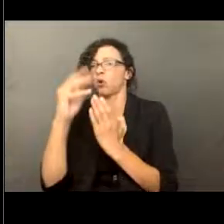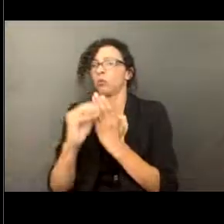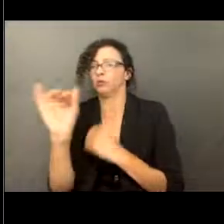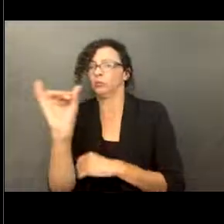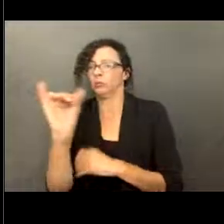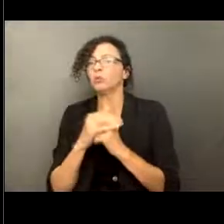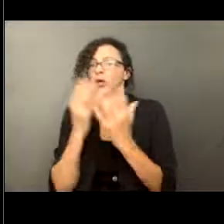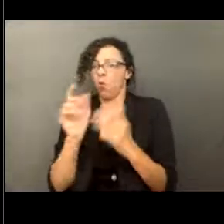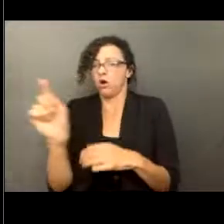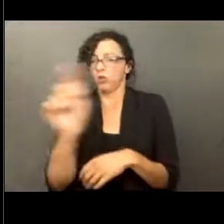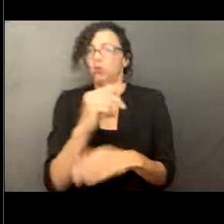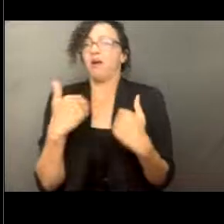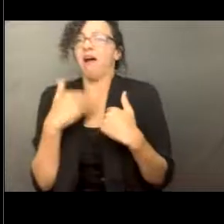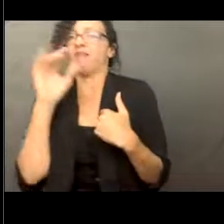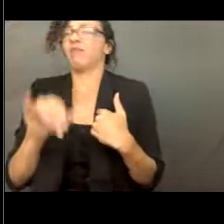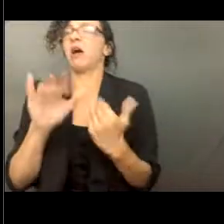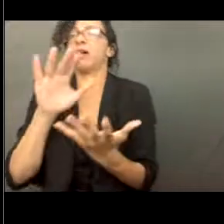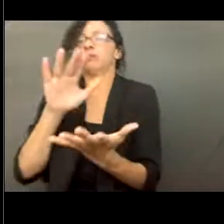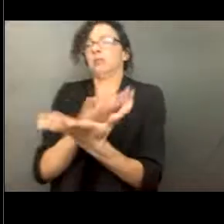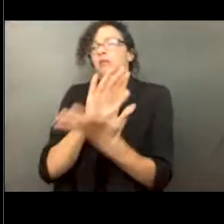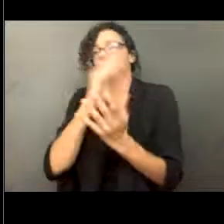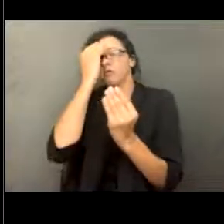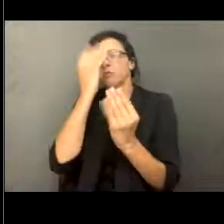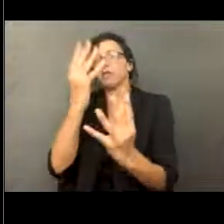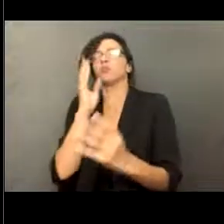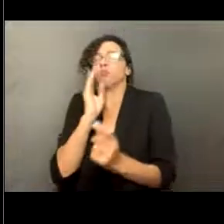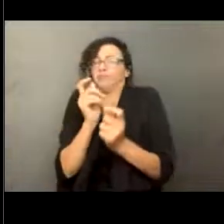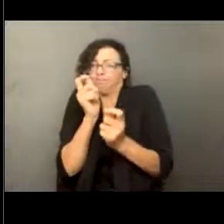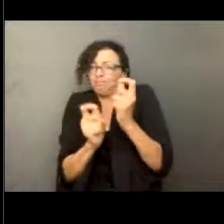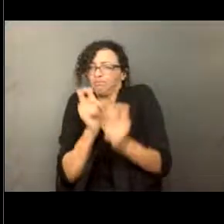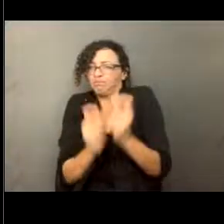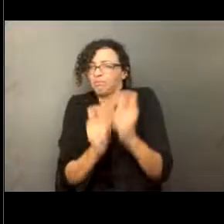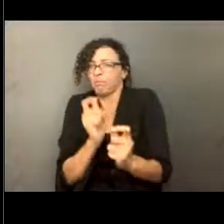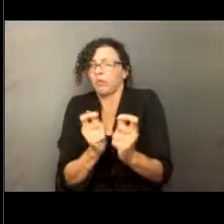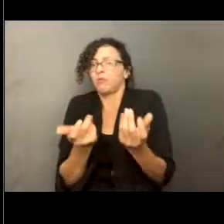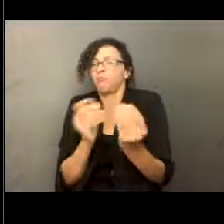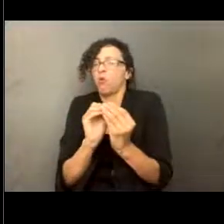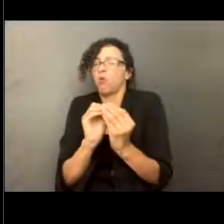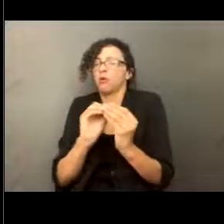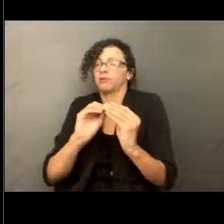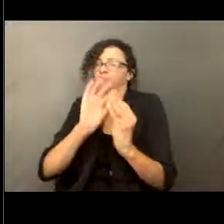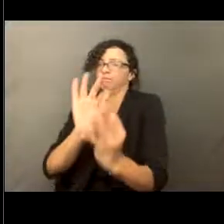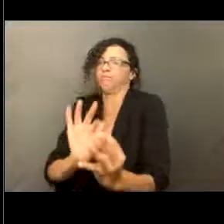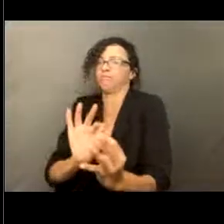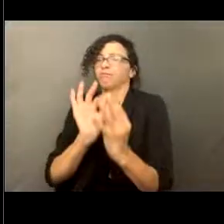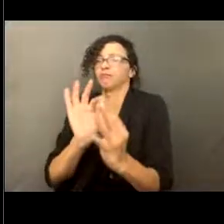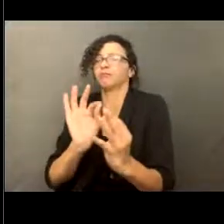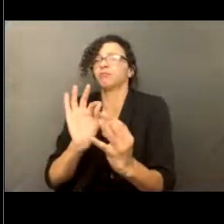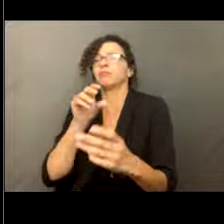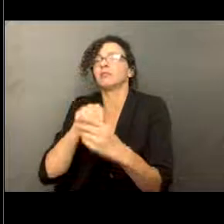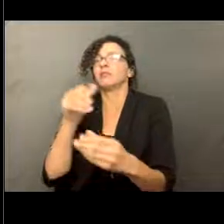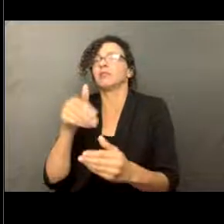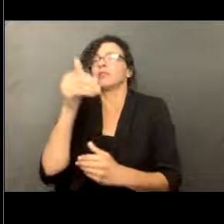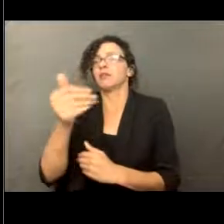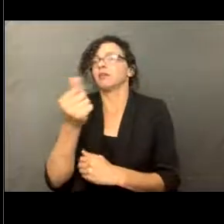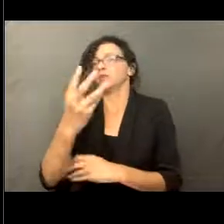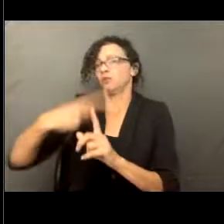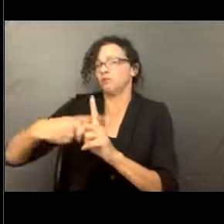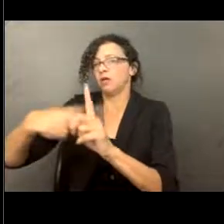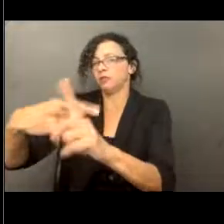be fine-tuned even more in the coming months and into 2023. But I think it's a document that we can all use when we start talking about the